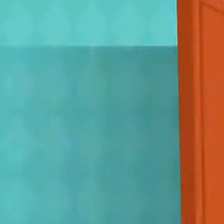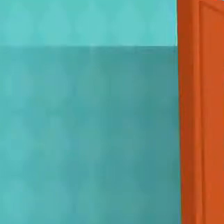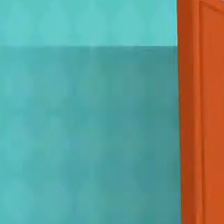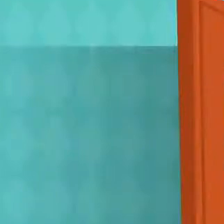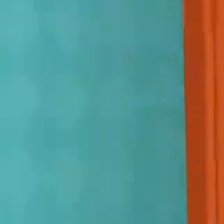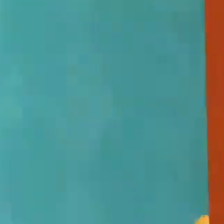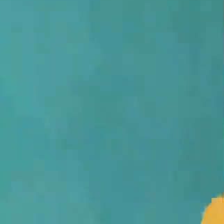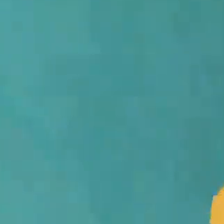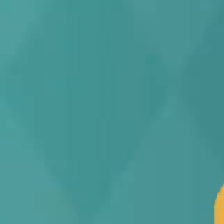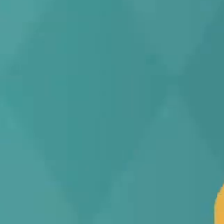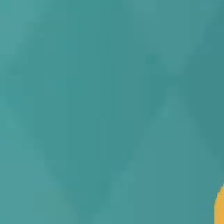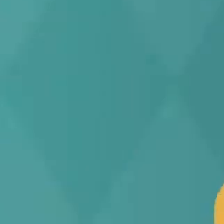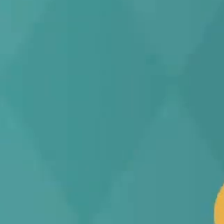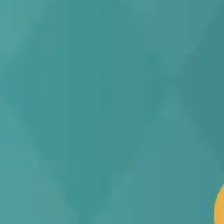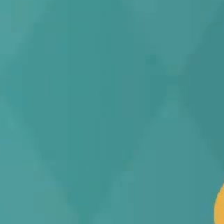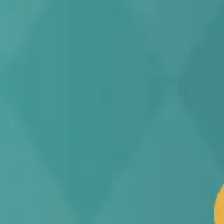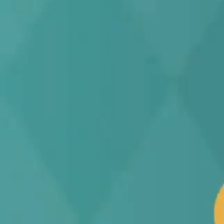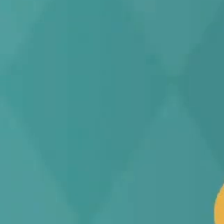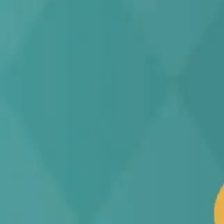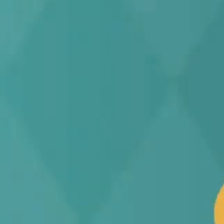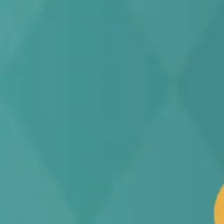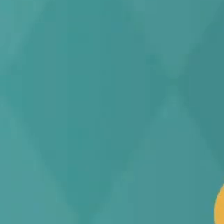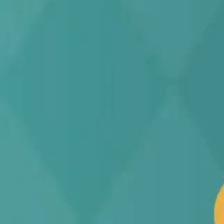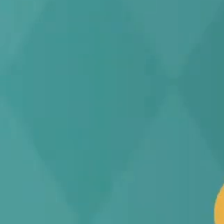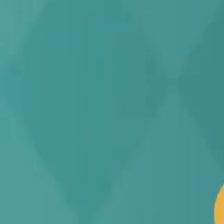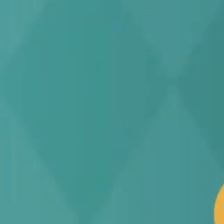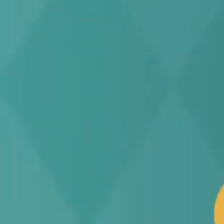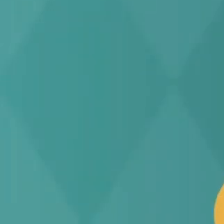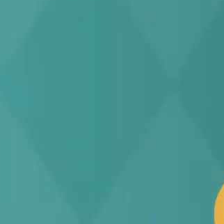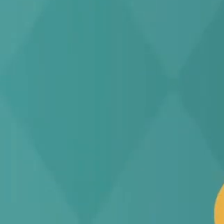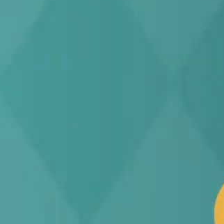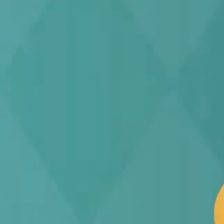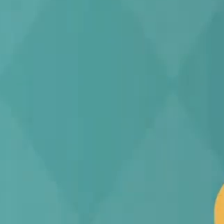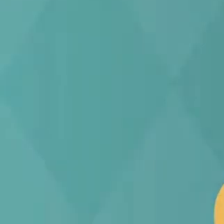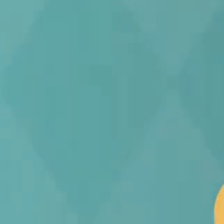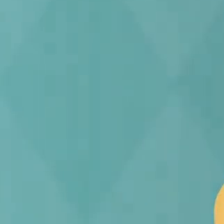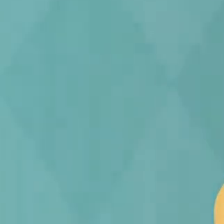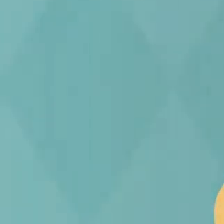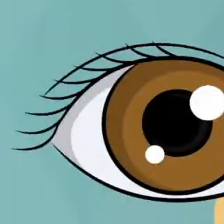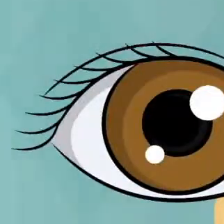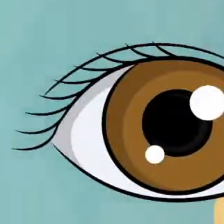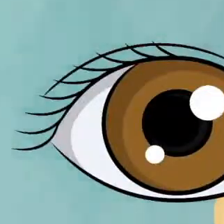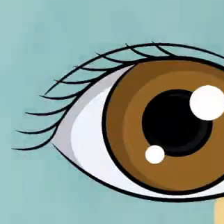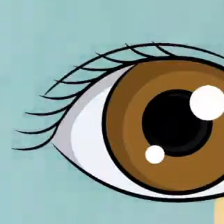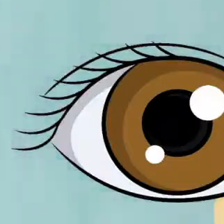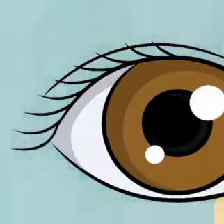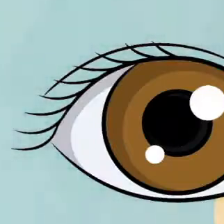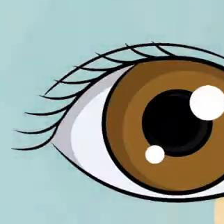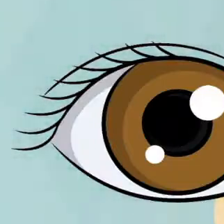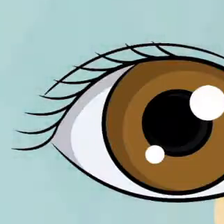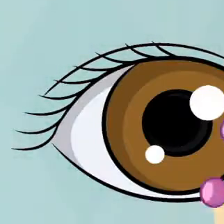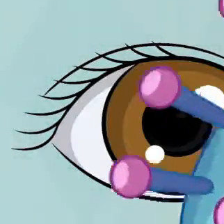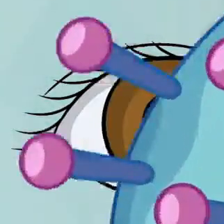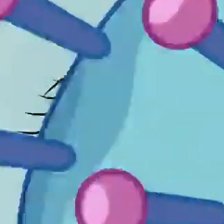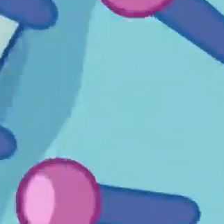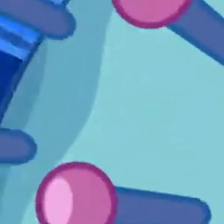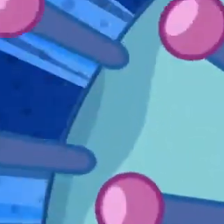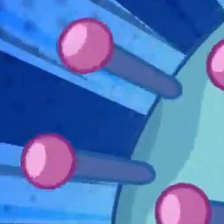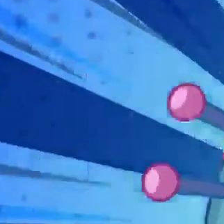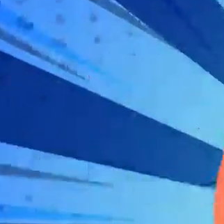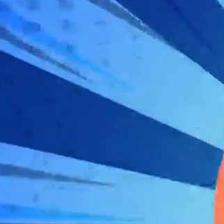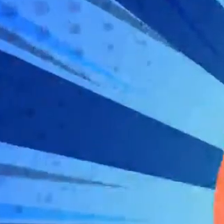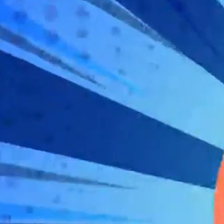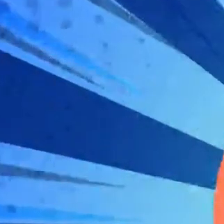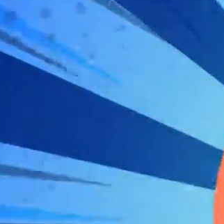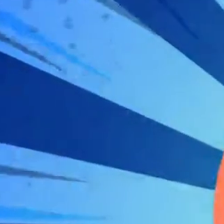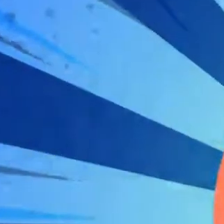air in droplets that can stick to things, like door handles. If you touch the door handle and then put your hand near your mouth, nose, or eyes,